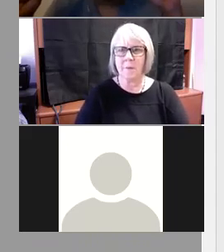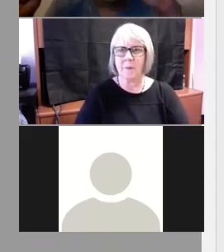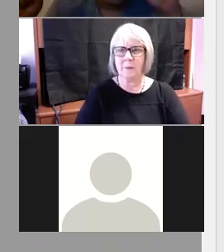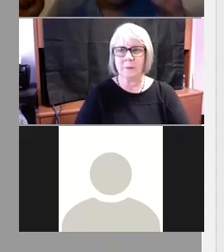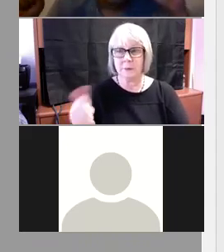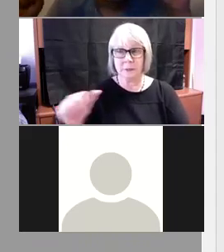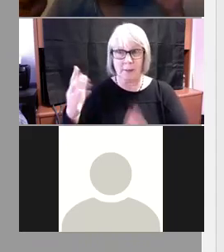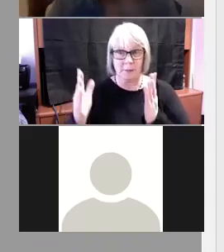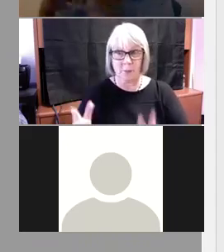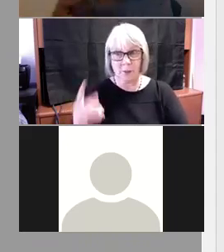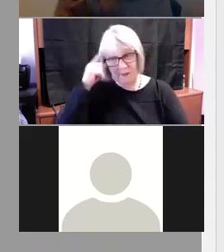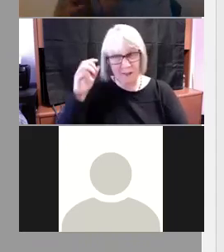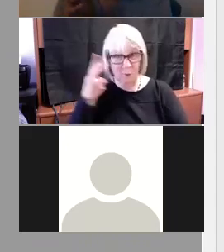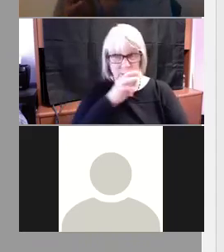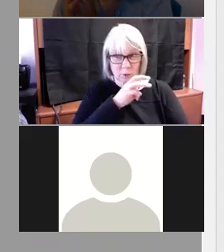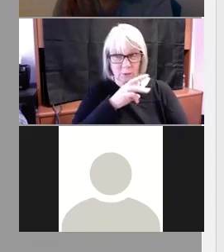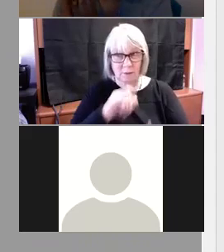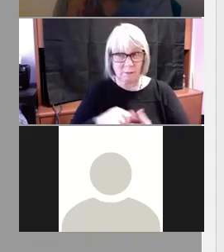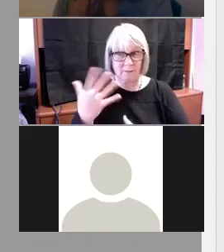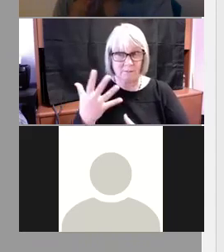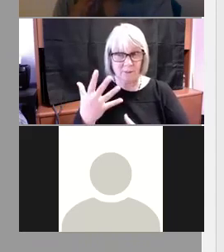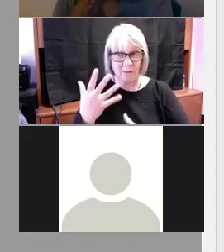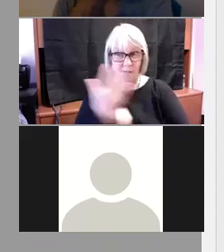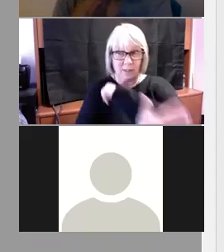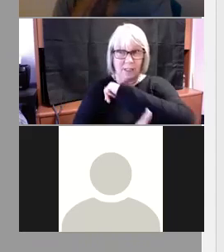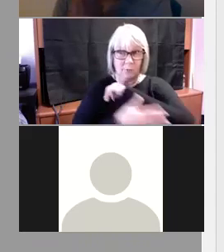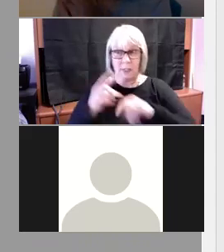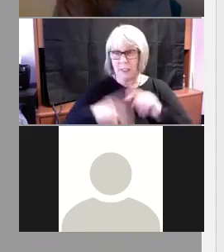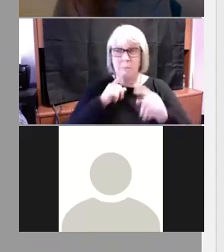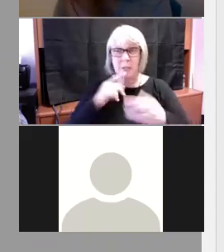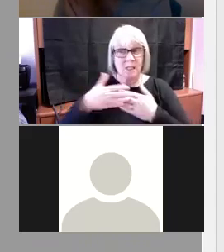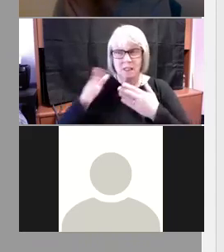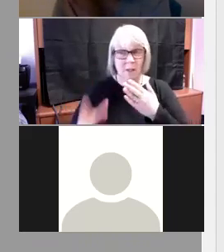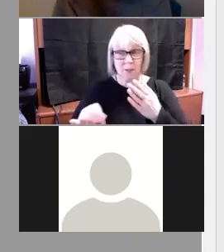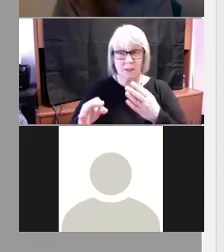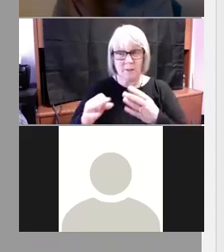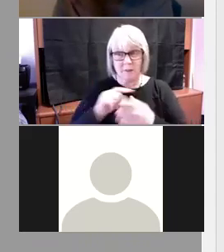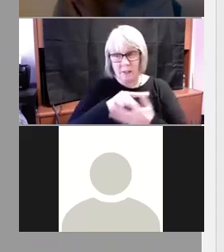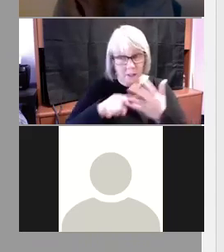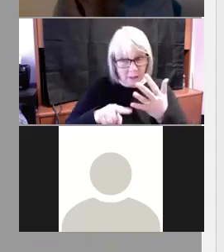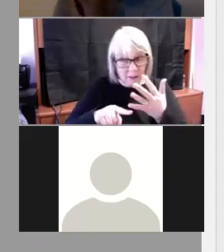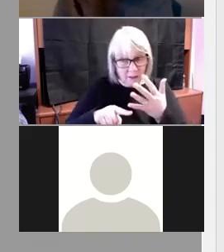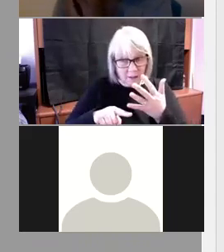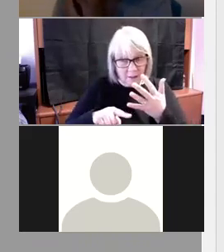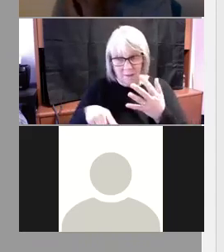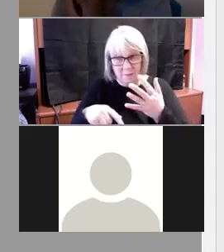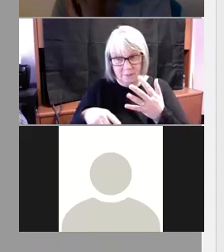Anybody else who thinks it's weird that countries cannot be neighbors of every other